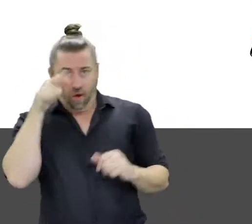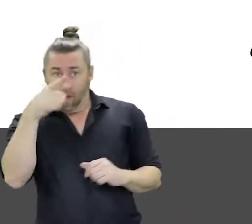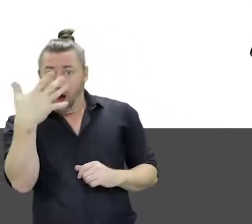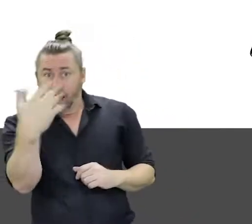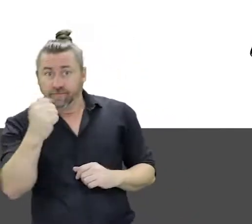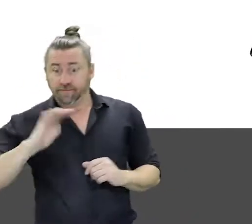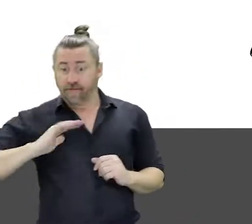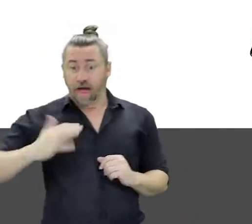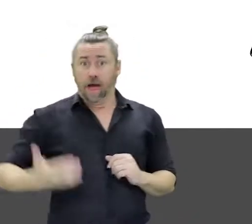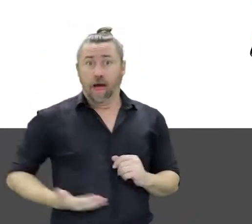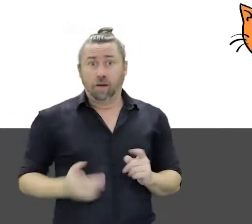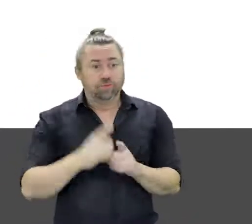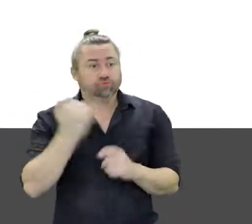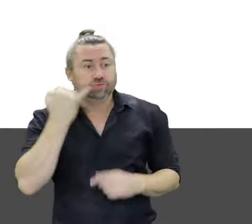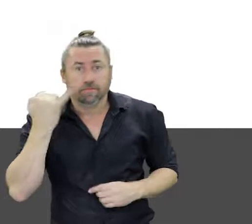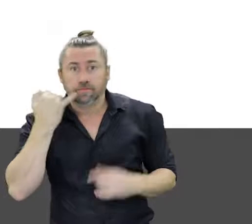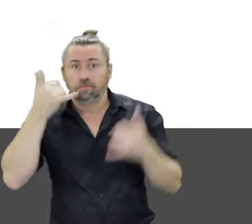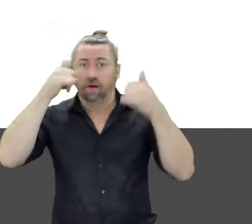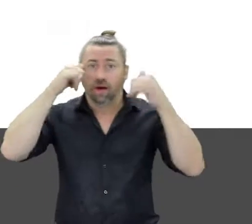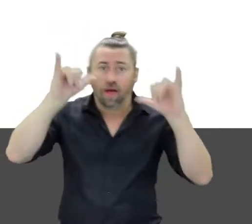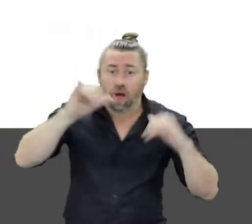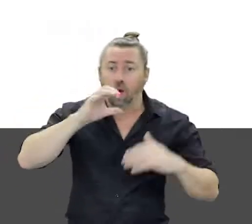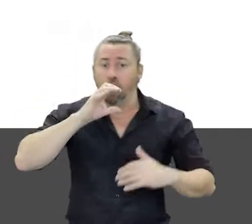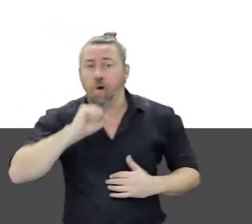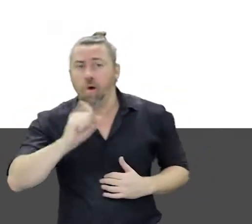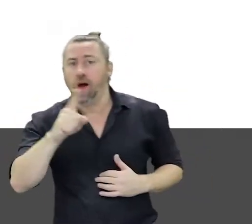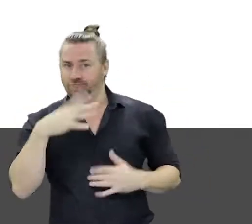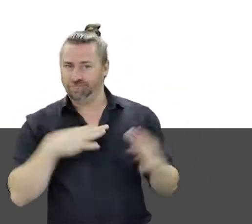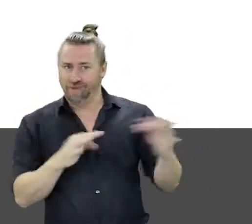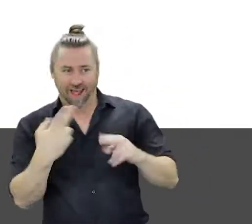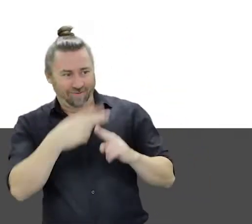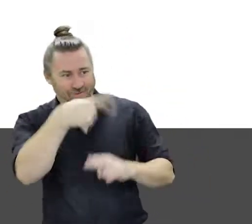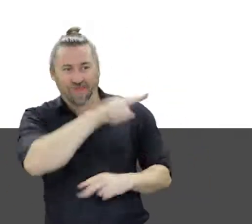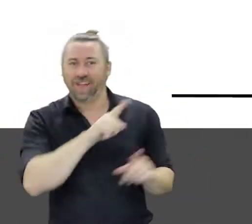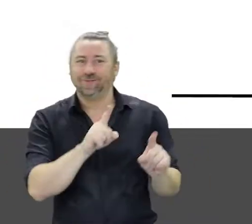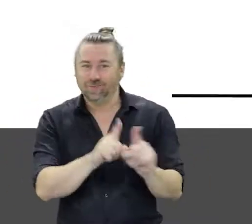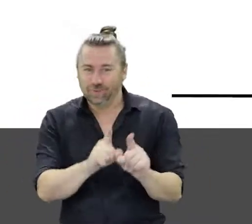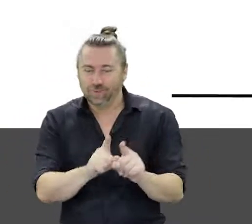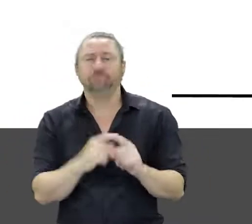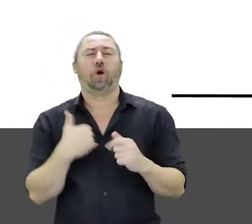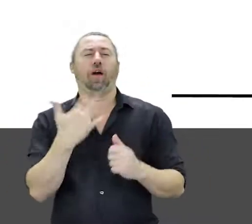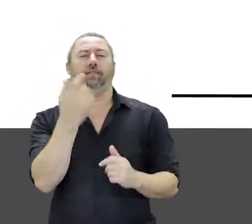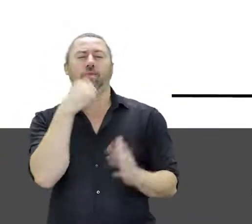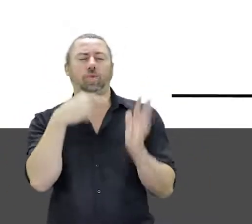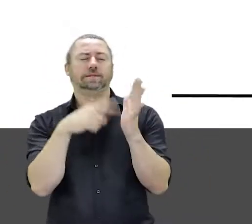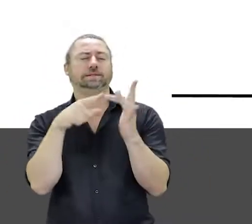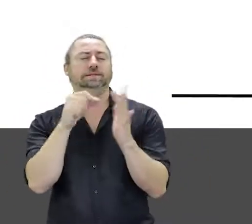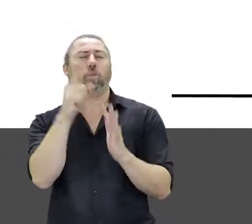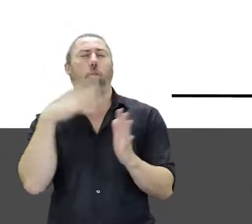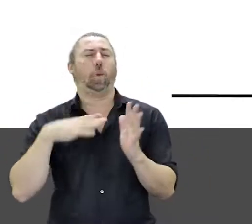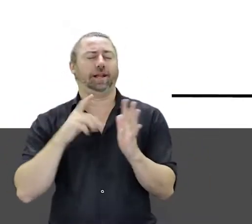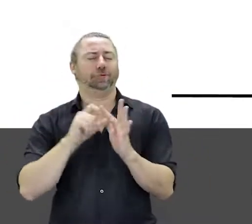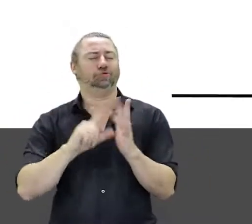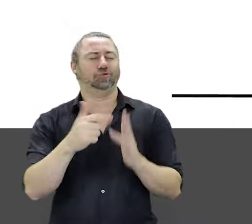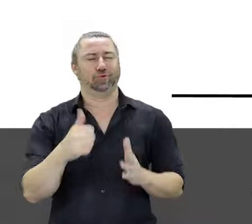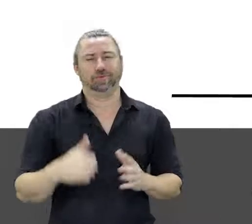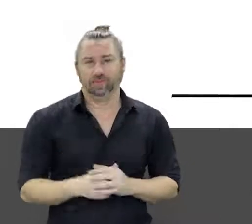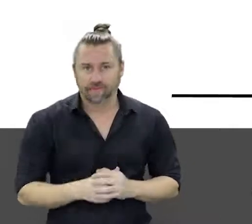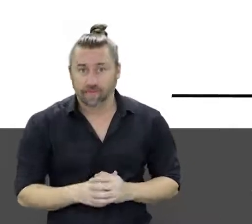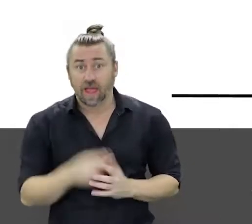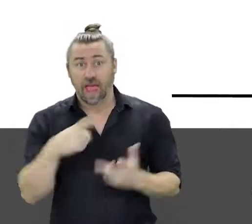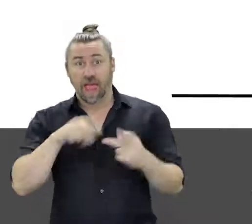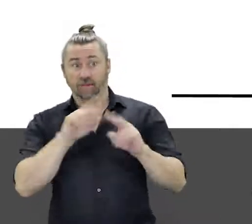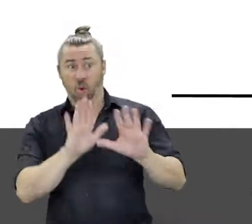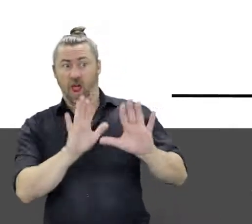on your property. Here are some things you should consider and plan for. Any animals left behind during